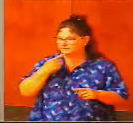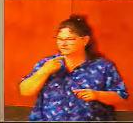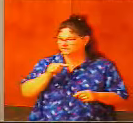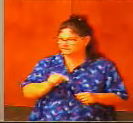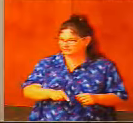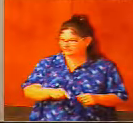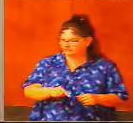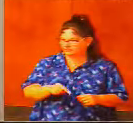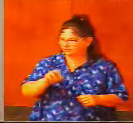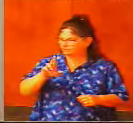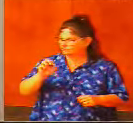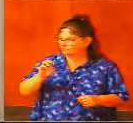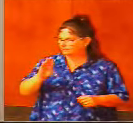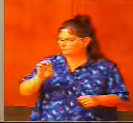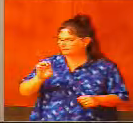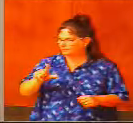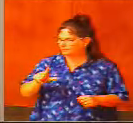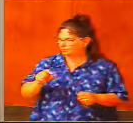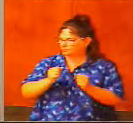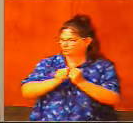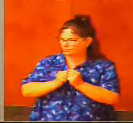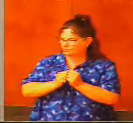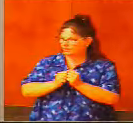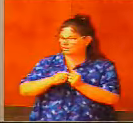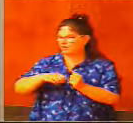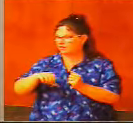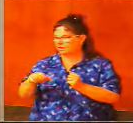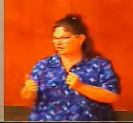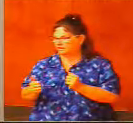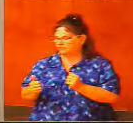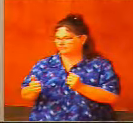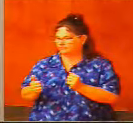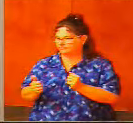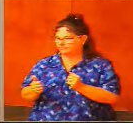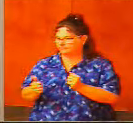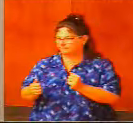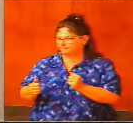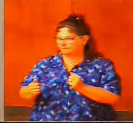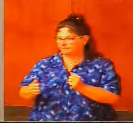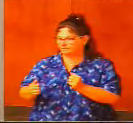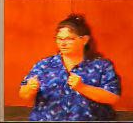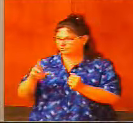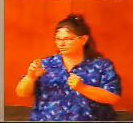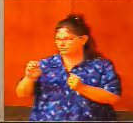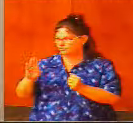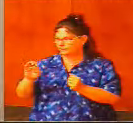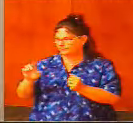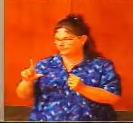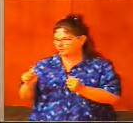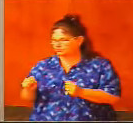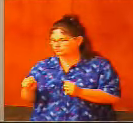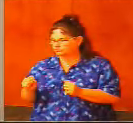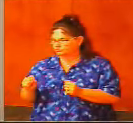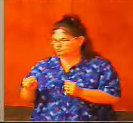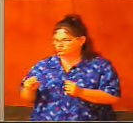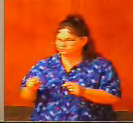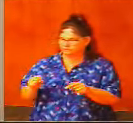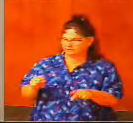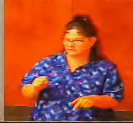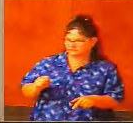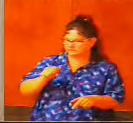was a rebel along with other fellow rebels. So Barabbas was